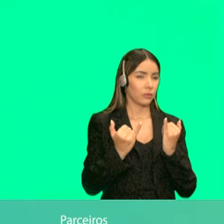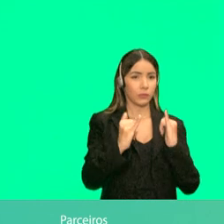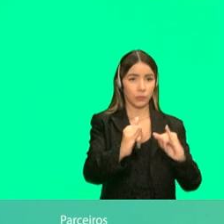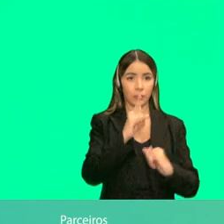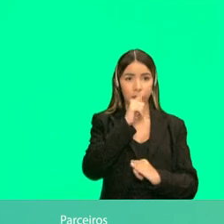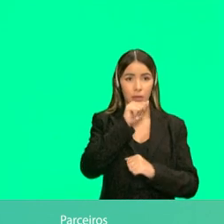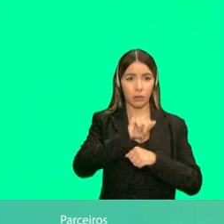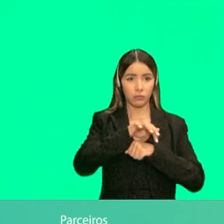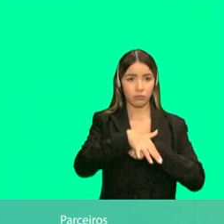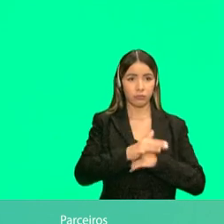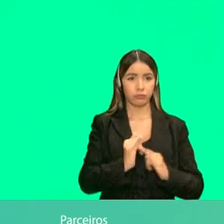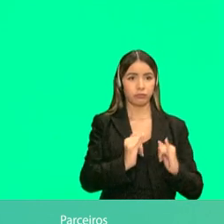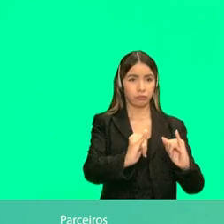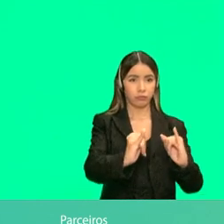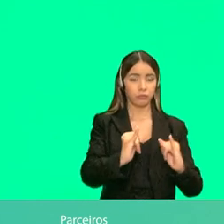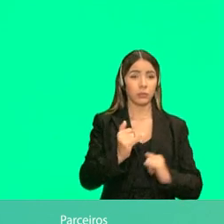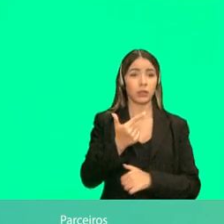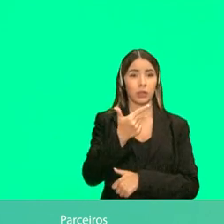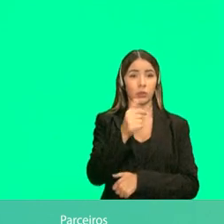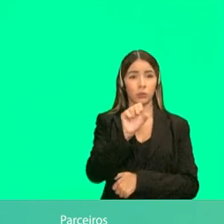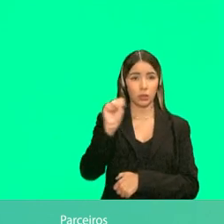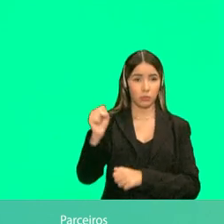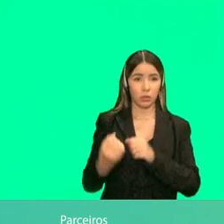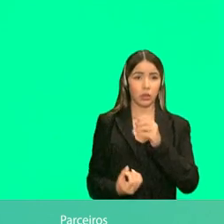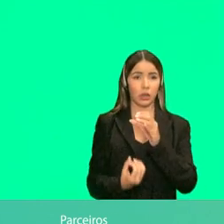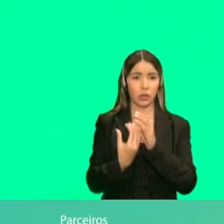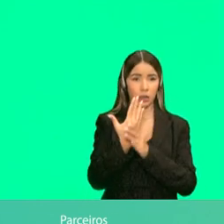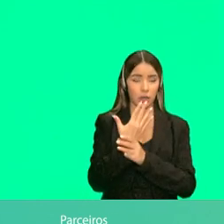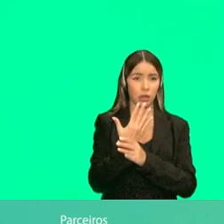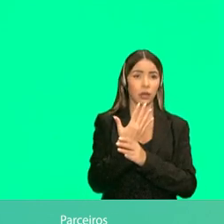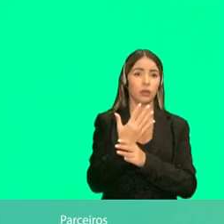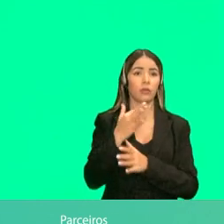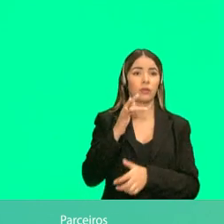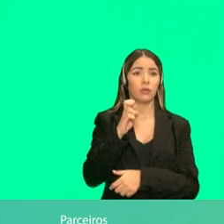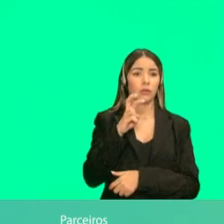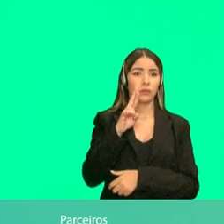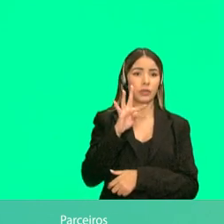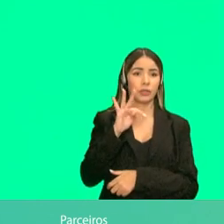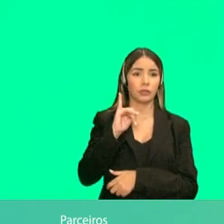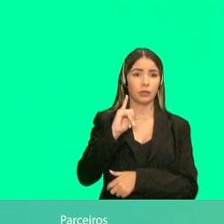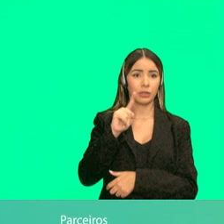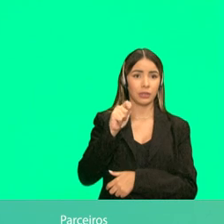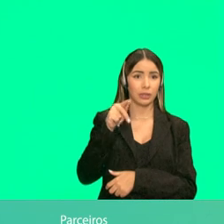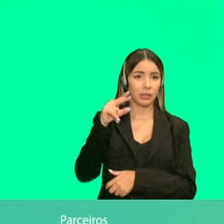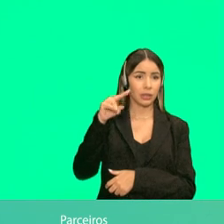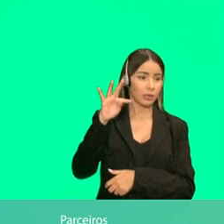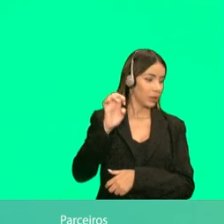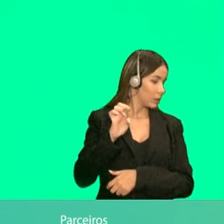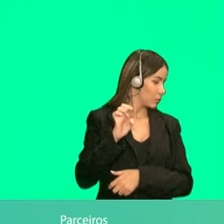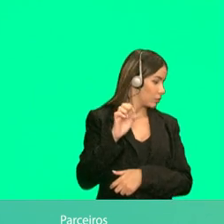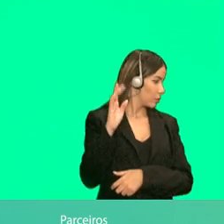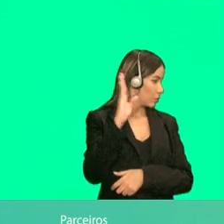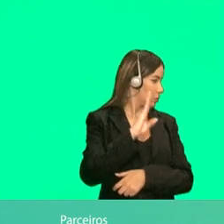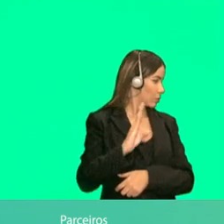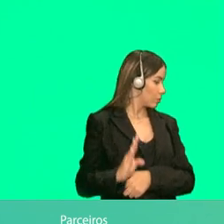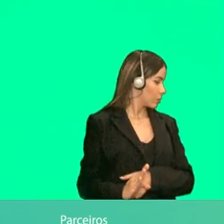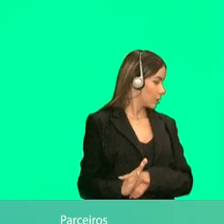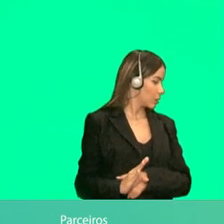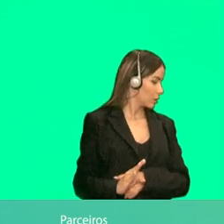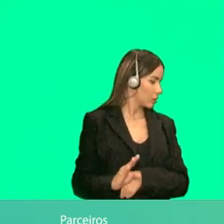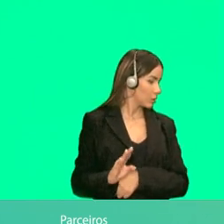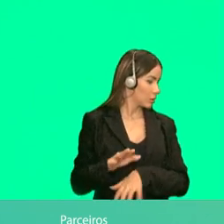Cubatão in Brazil, we've been working with the replacement of the natural gas for the